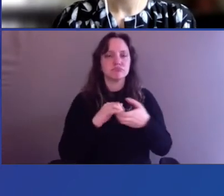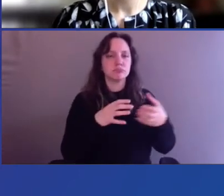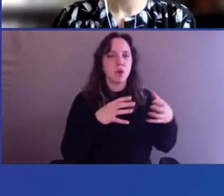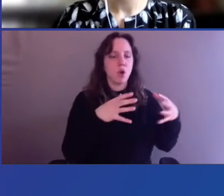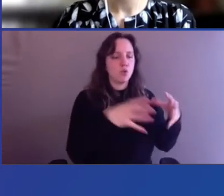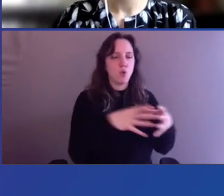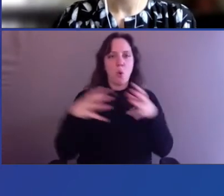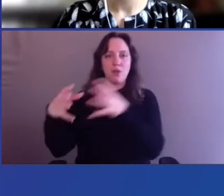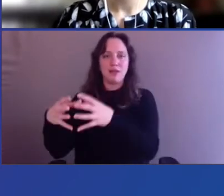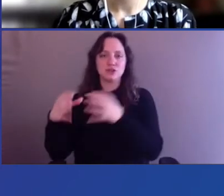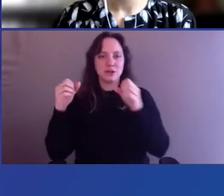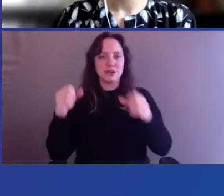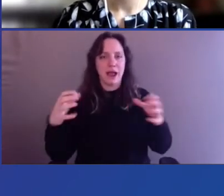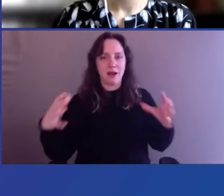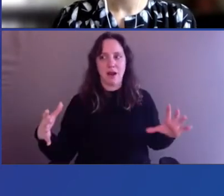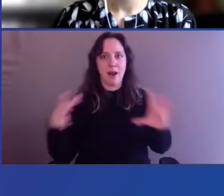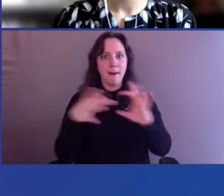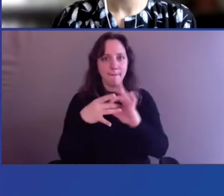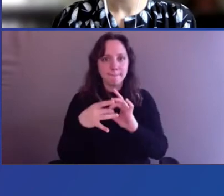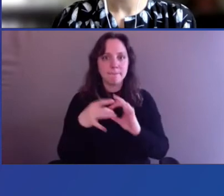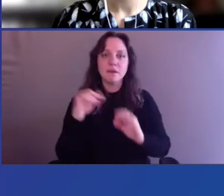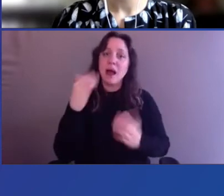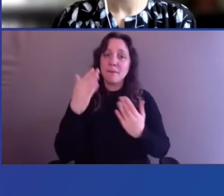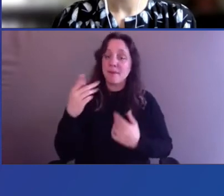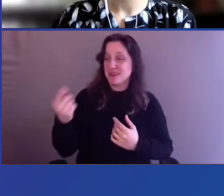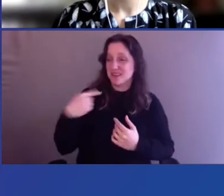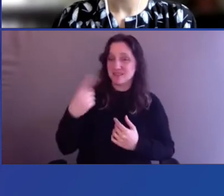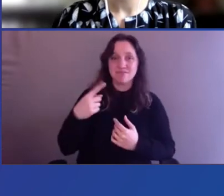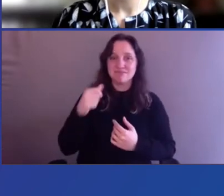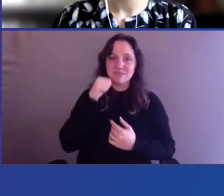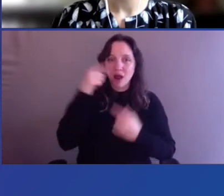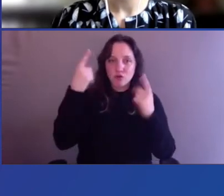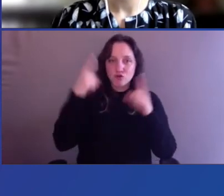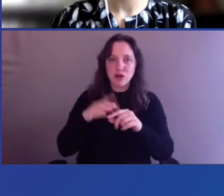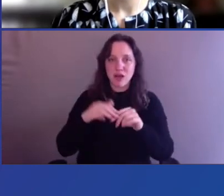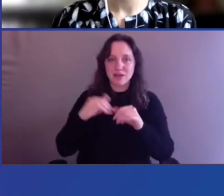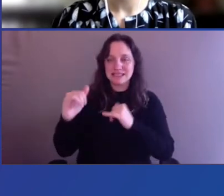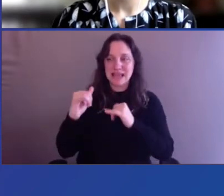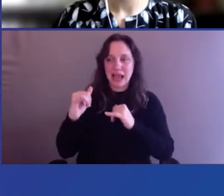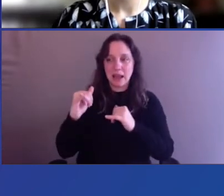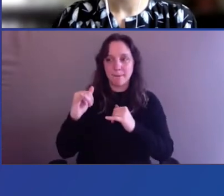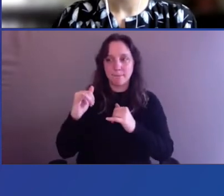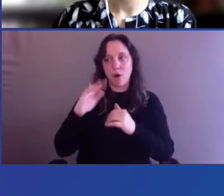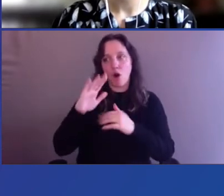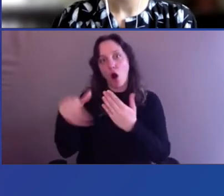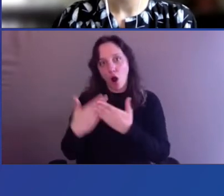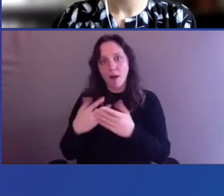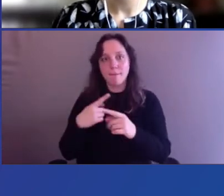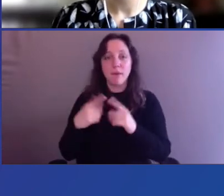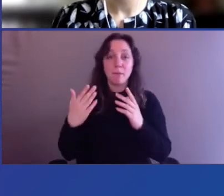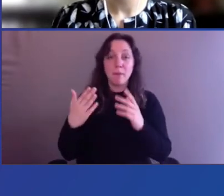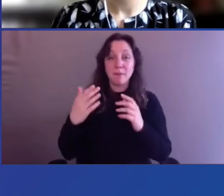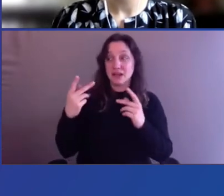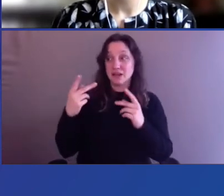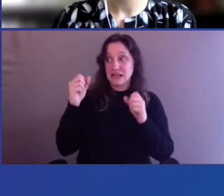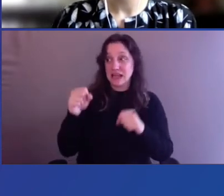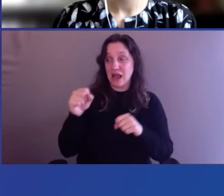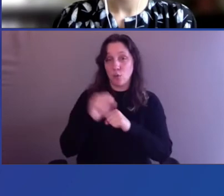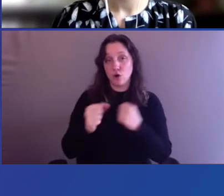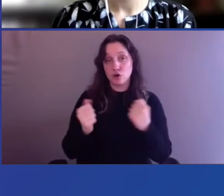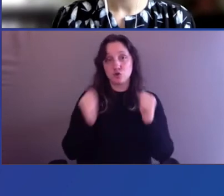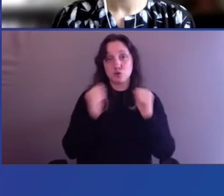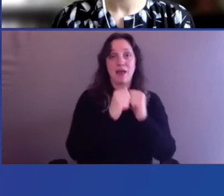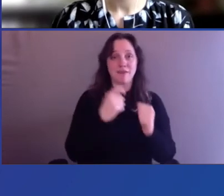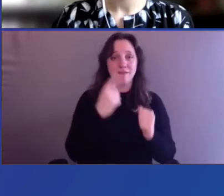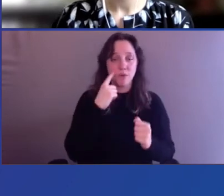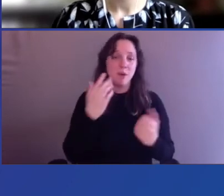others who, we probably don't agree with on every front, but we're going to join about something, and maybe not to do with culture. Maybe it is, like Sarah